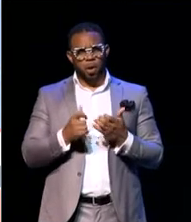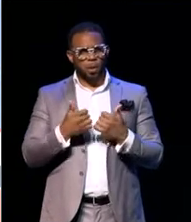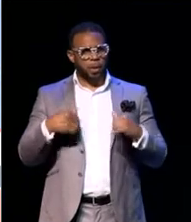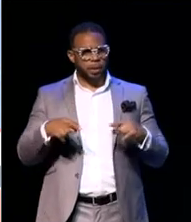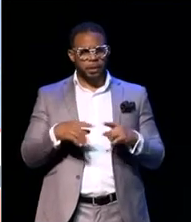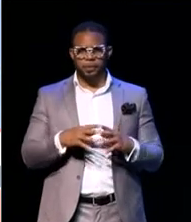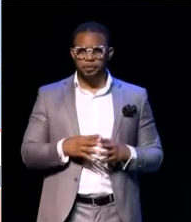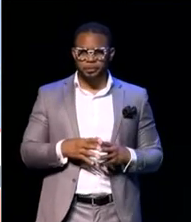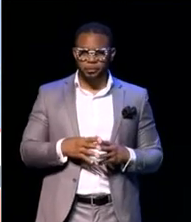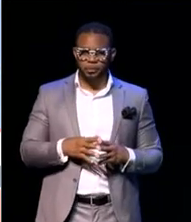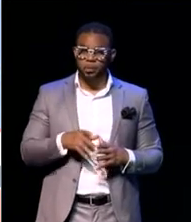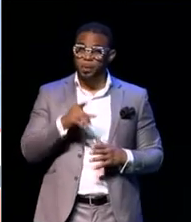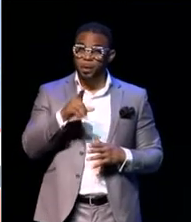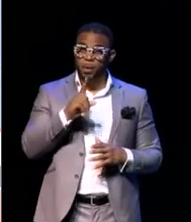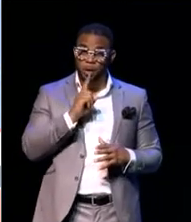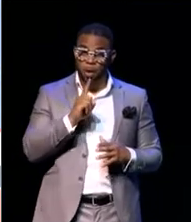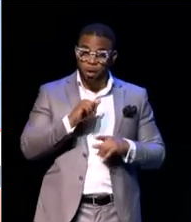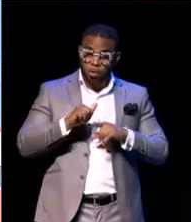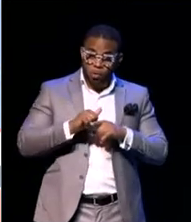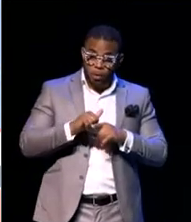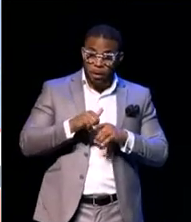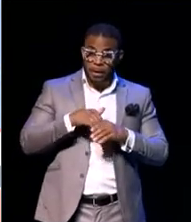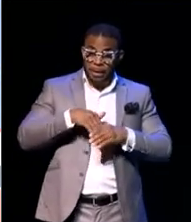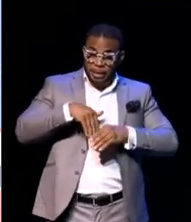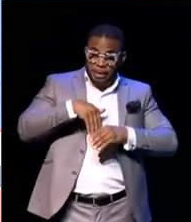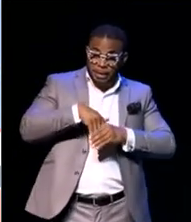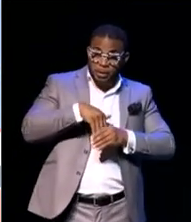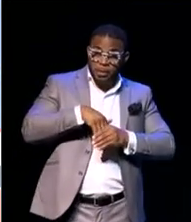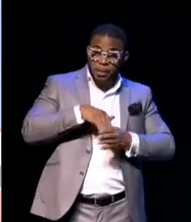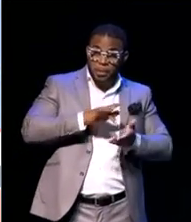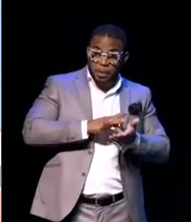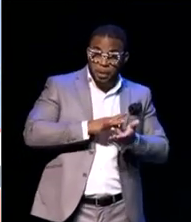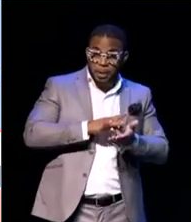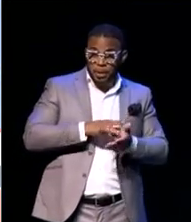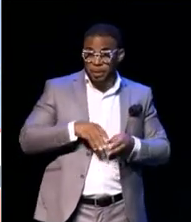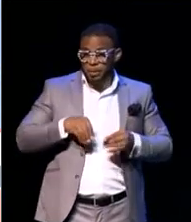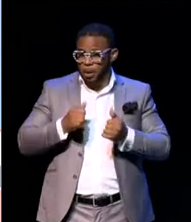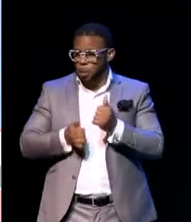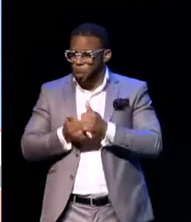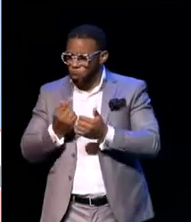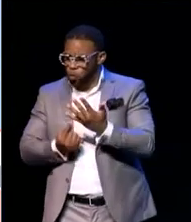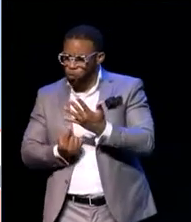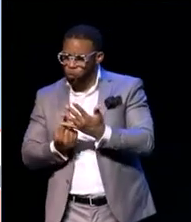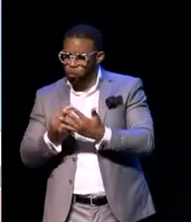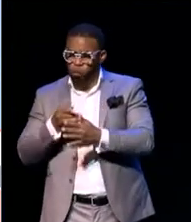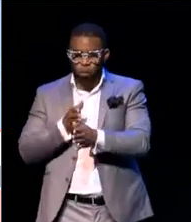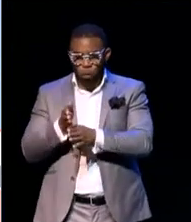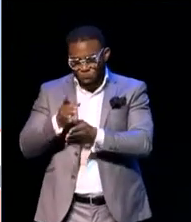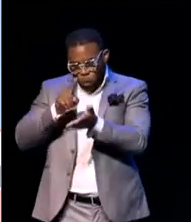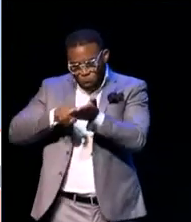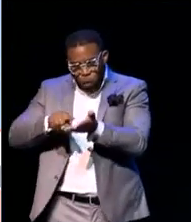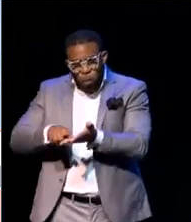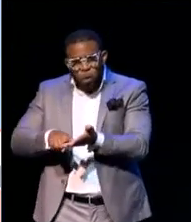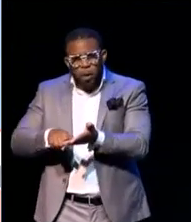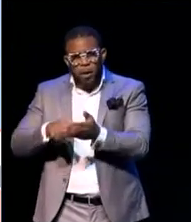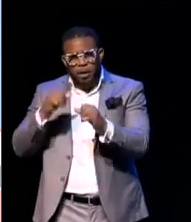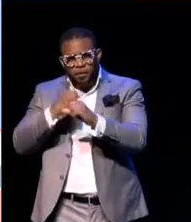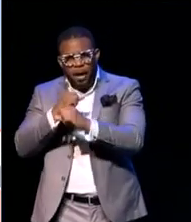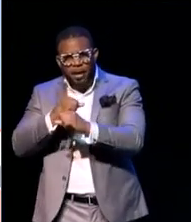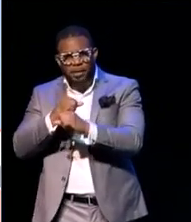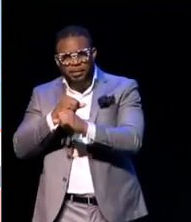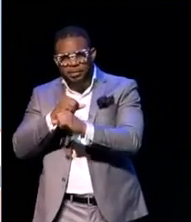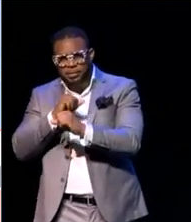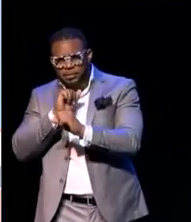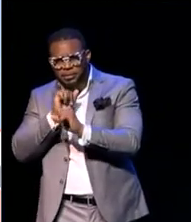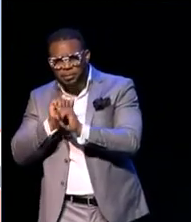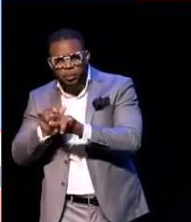with us. You are trained in internal medicine, and you've spent your career researching and fighting